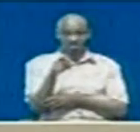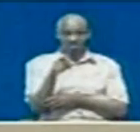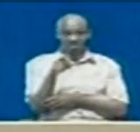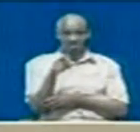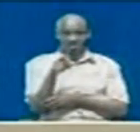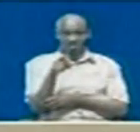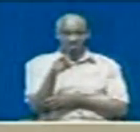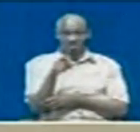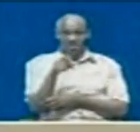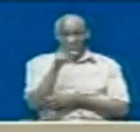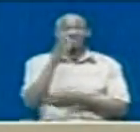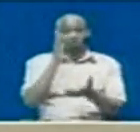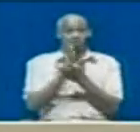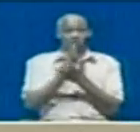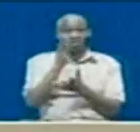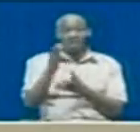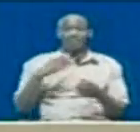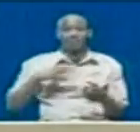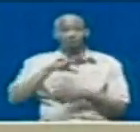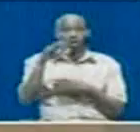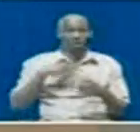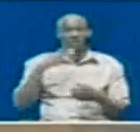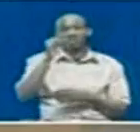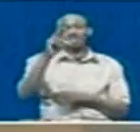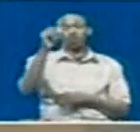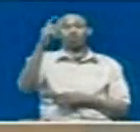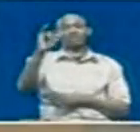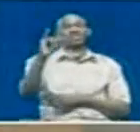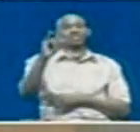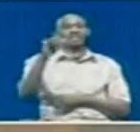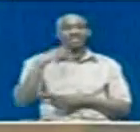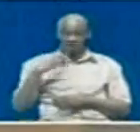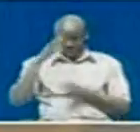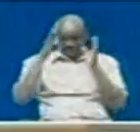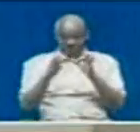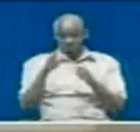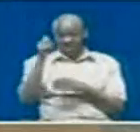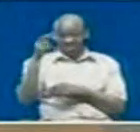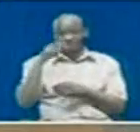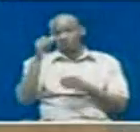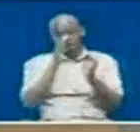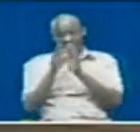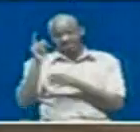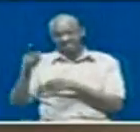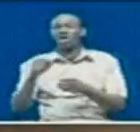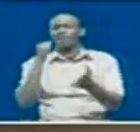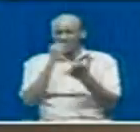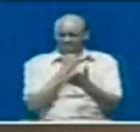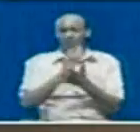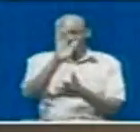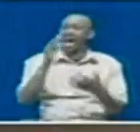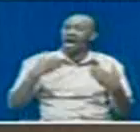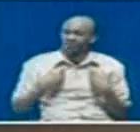the real thing on the ground is that everybody's going to Saudi. The agent organizing her trip has her passport and other important